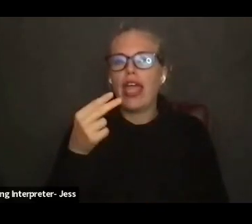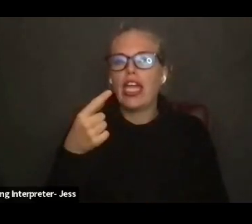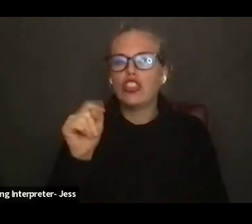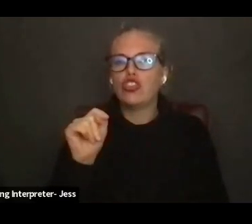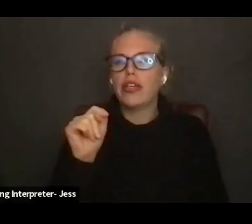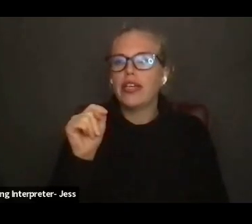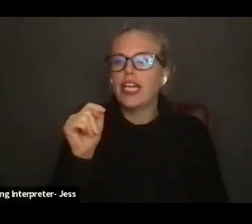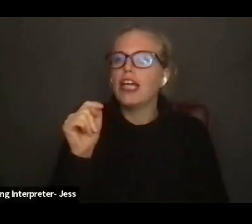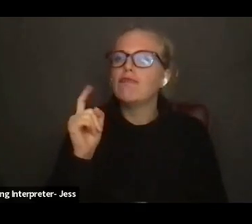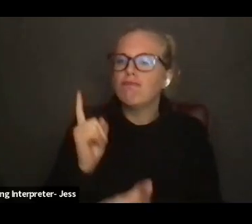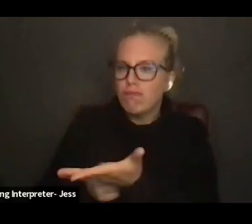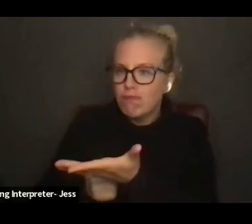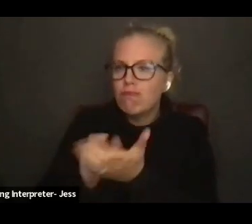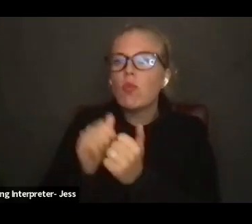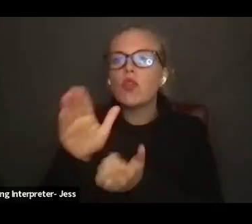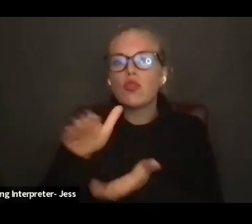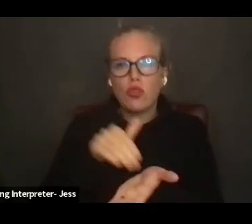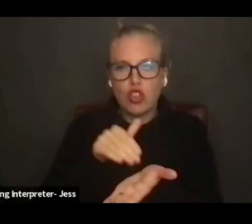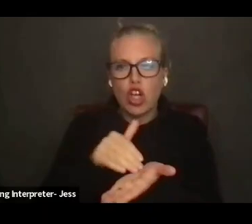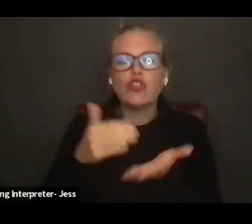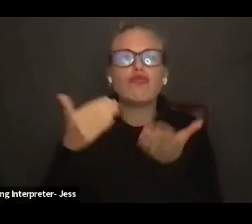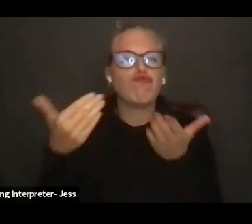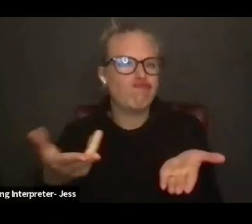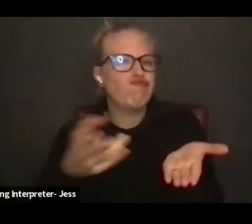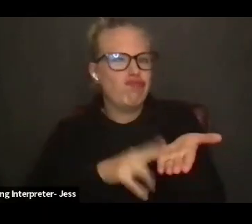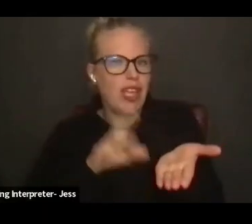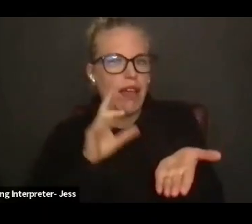physician to do it.